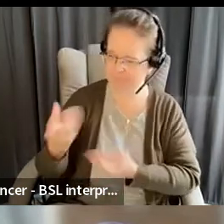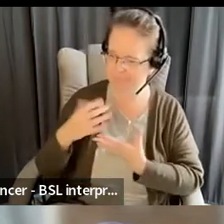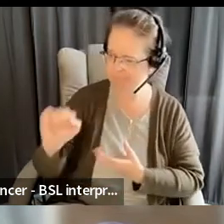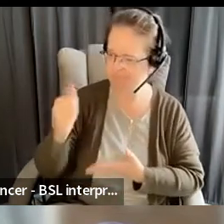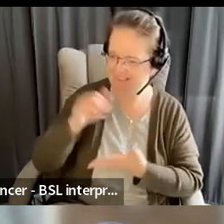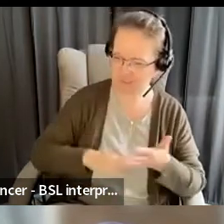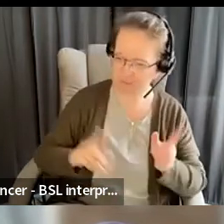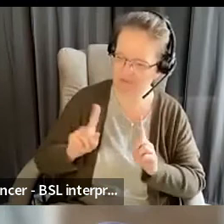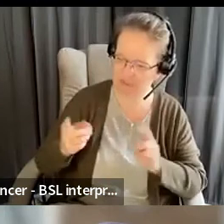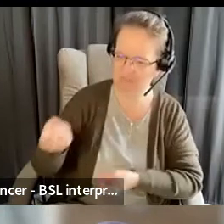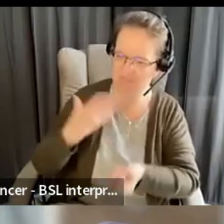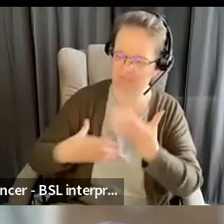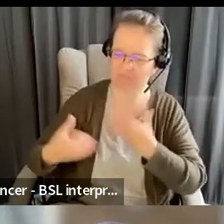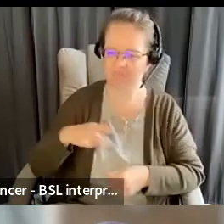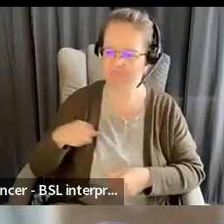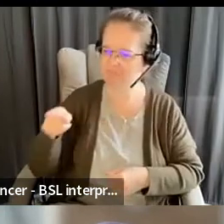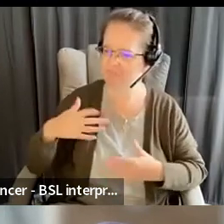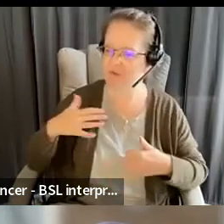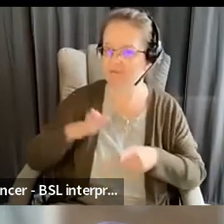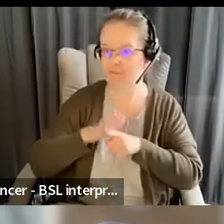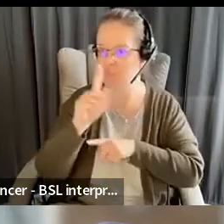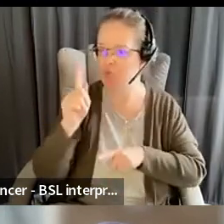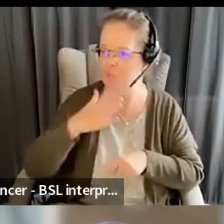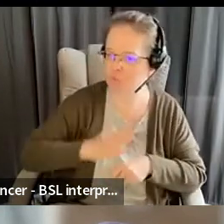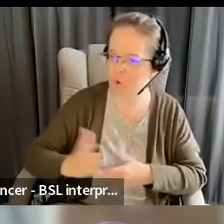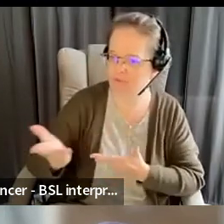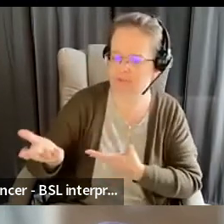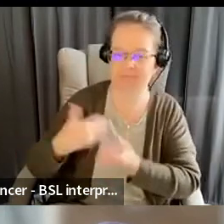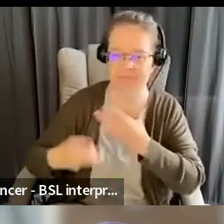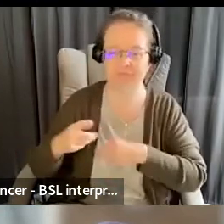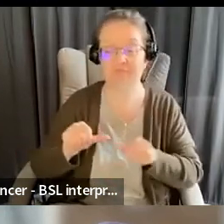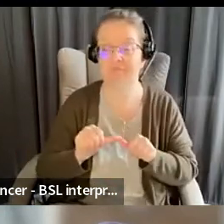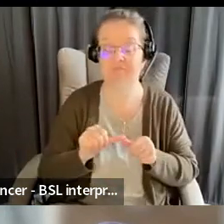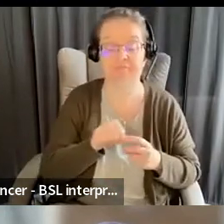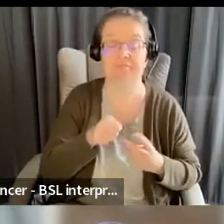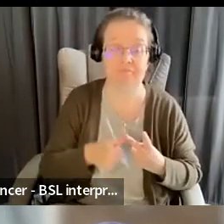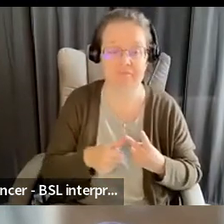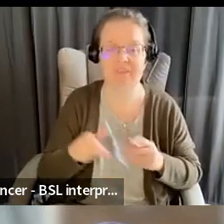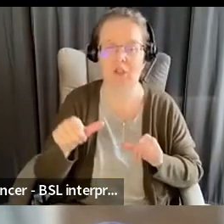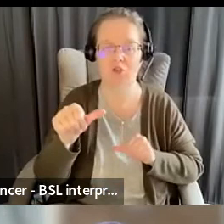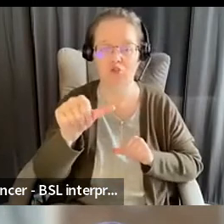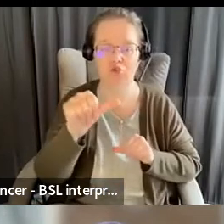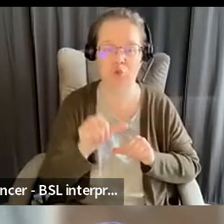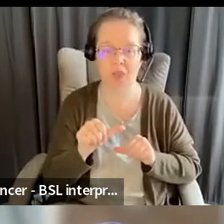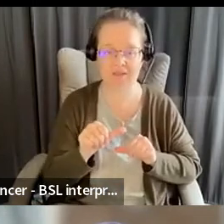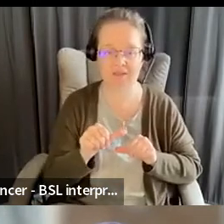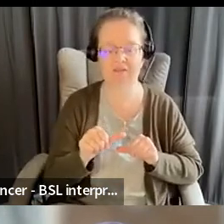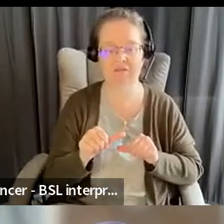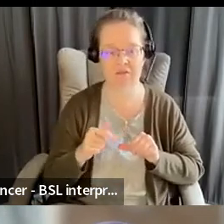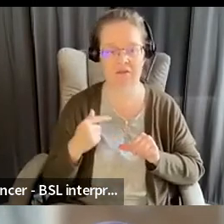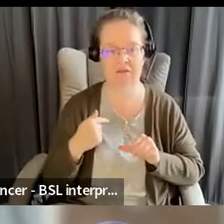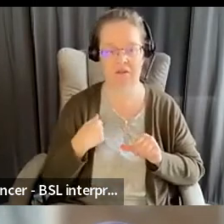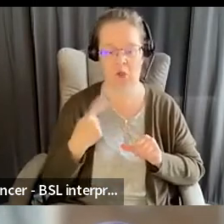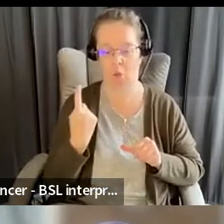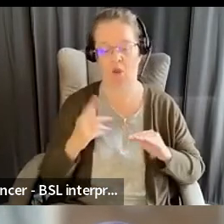that an individual may have and their aspirations. Following that, shortlisted for interview. Generally, we're at one-stage interview at the